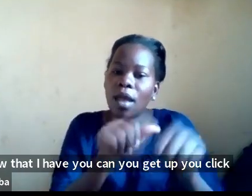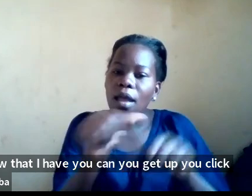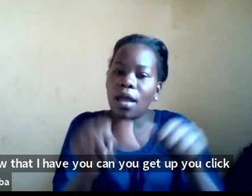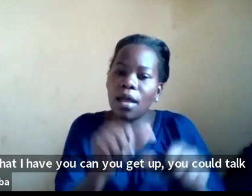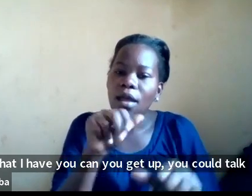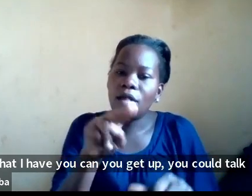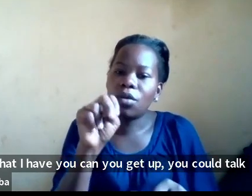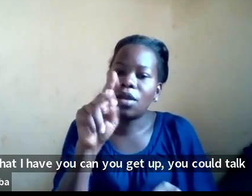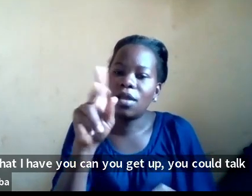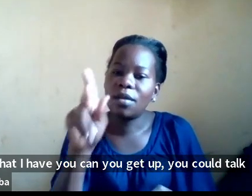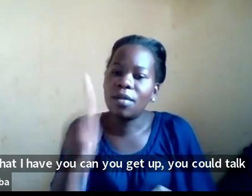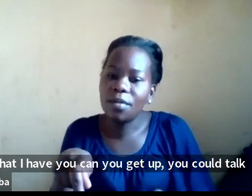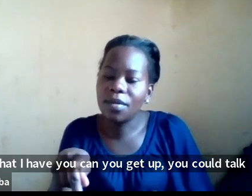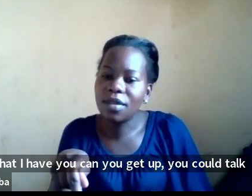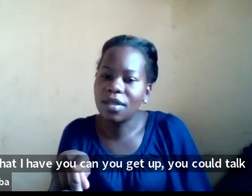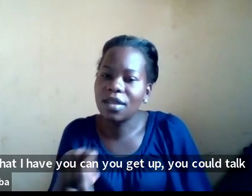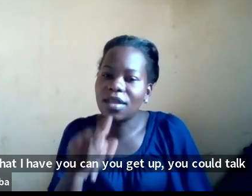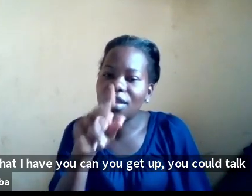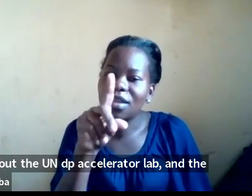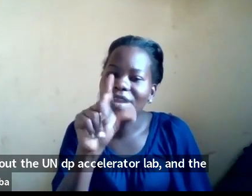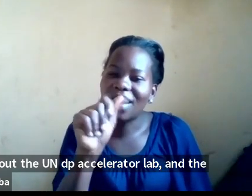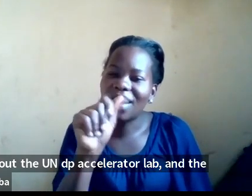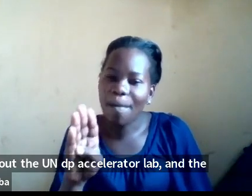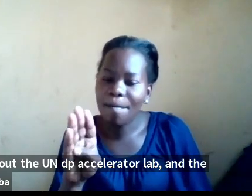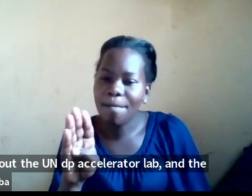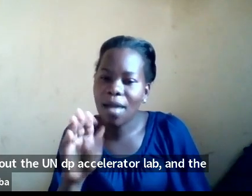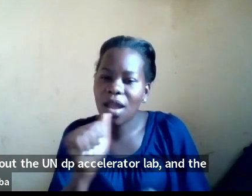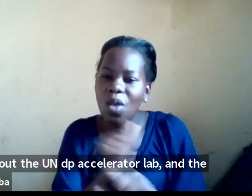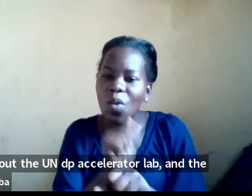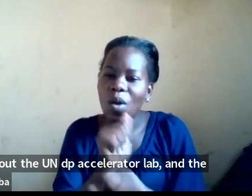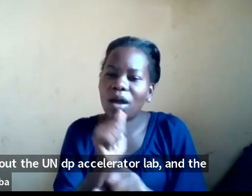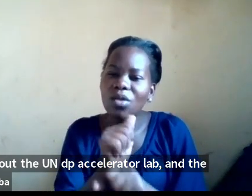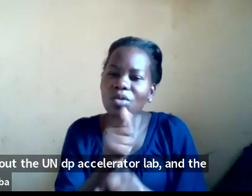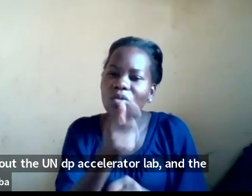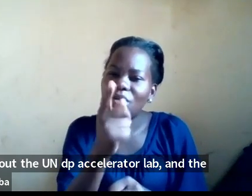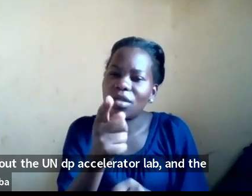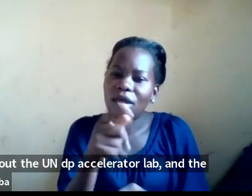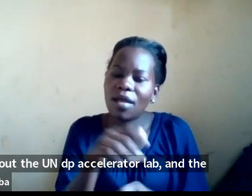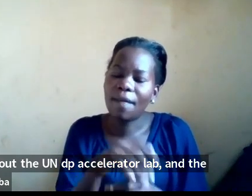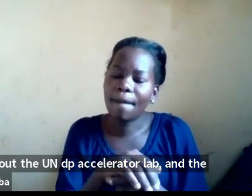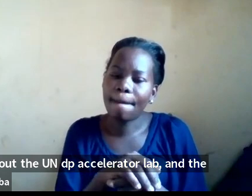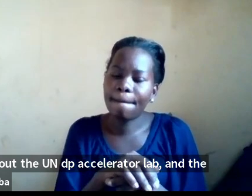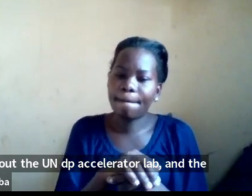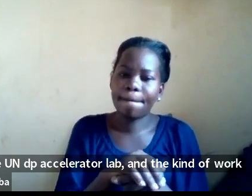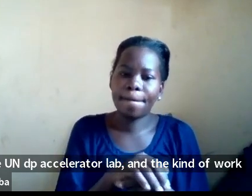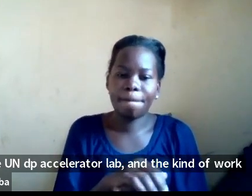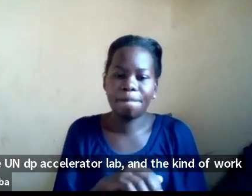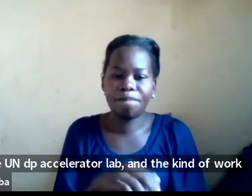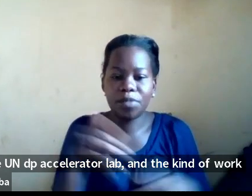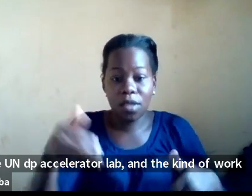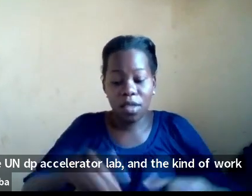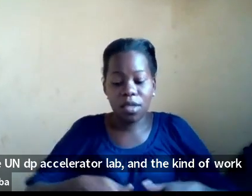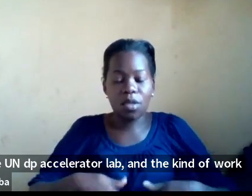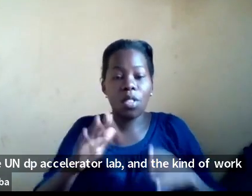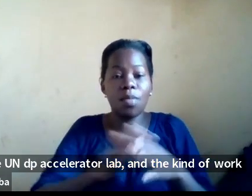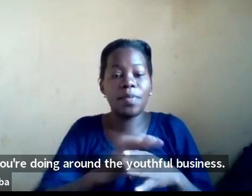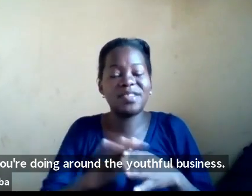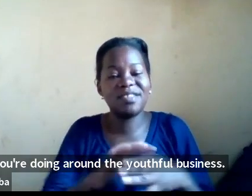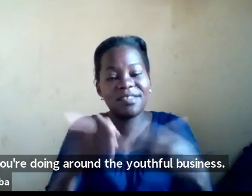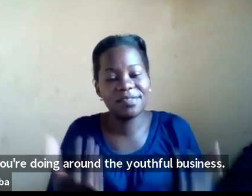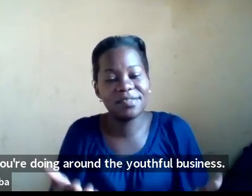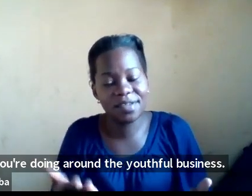UNDP's Accelerator Lab and the kind of work that you're doing around the youth for business? I